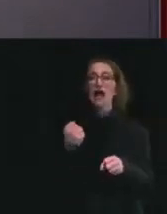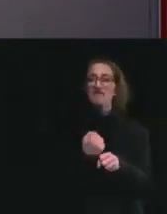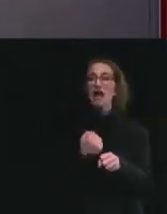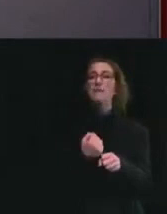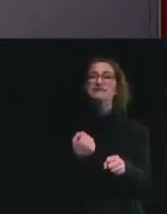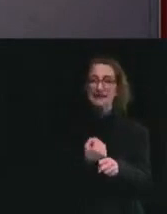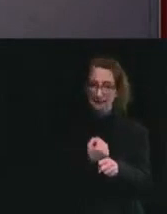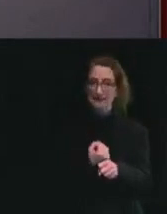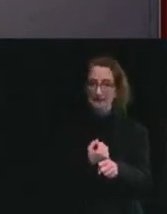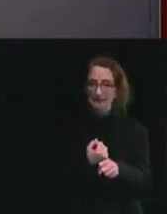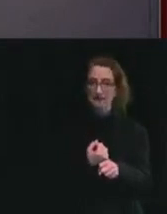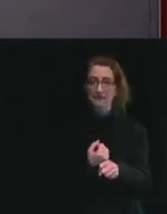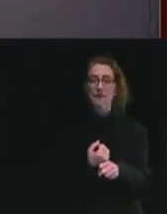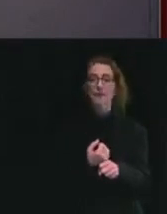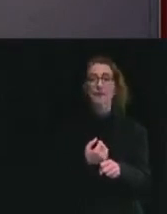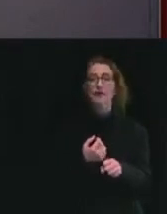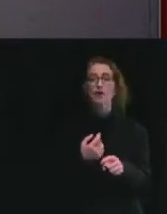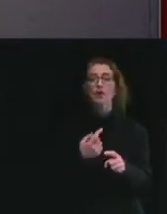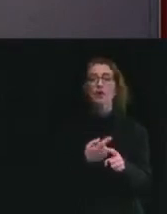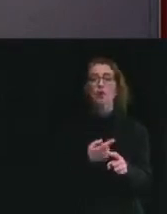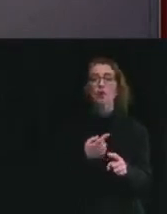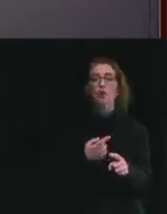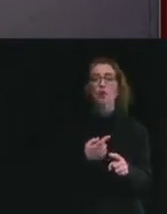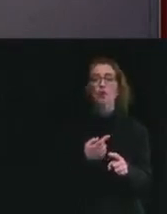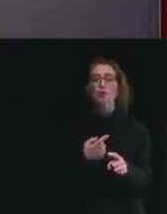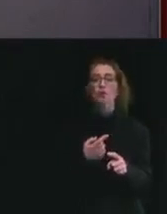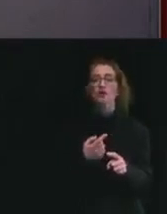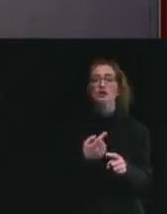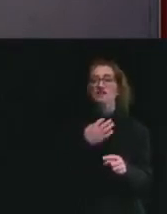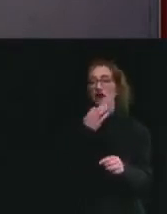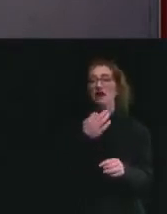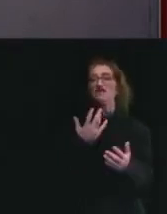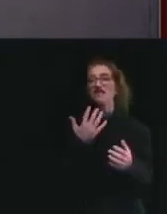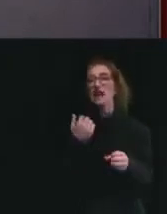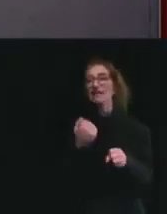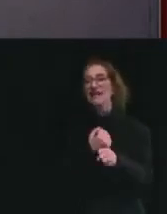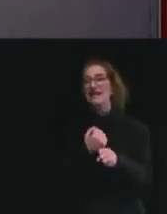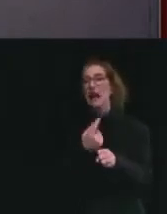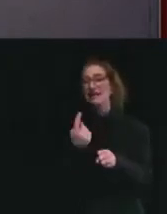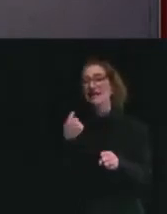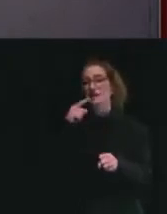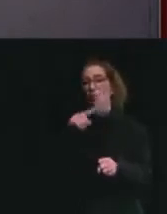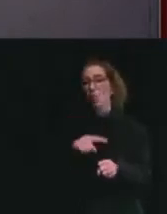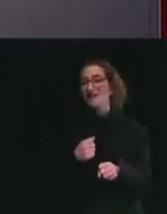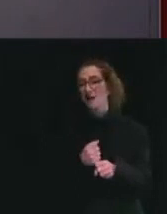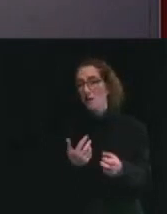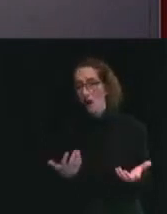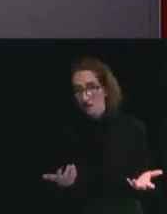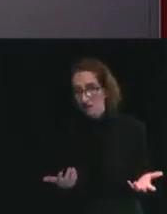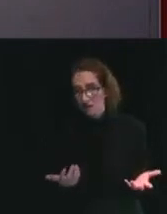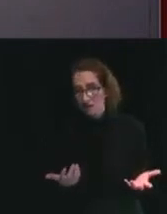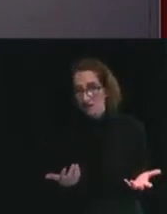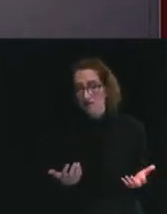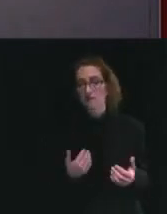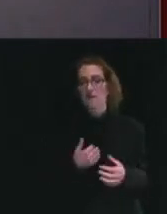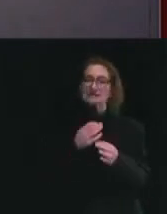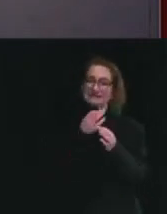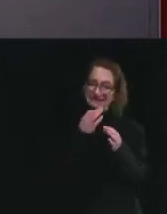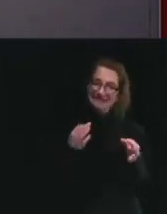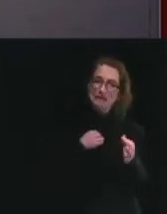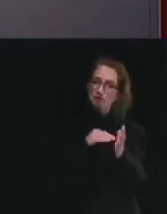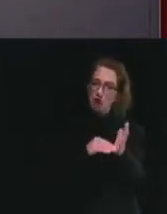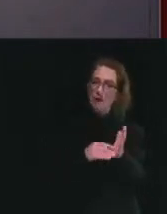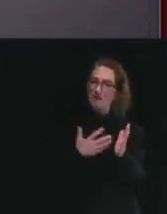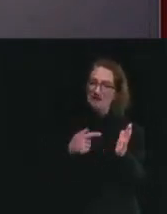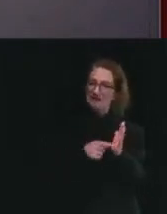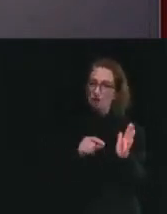96% were earning money, and when we asked how We asked how many different types of income did